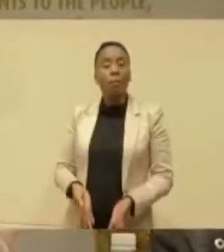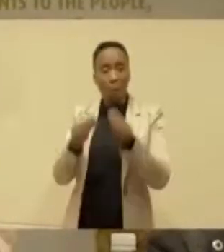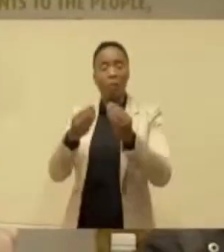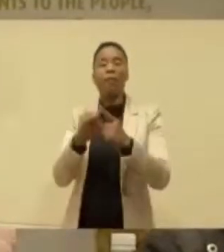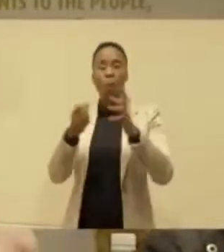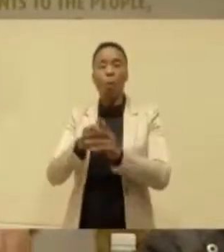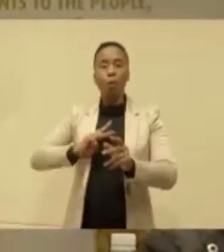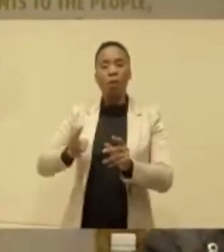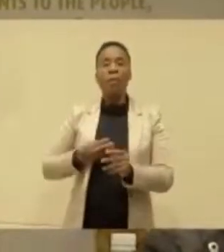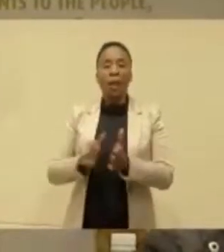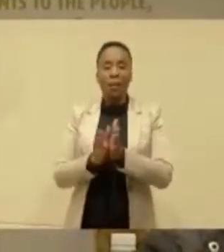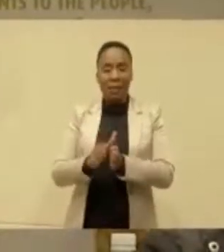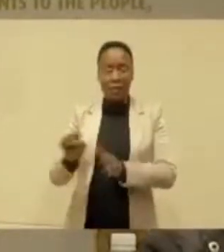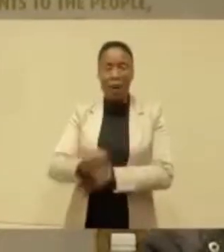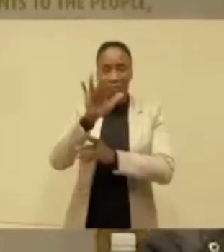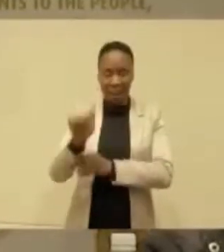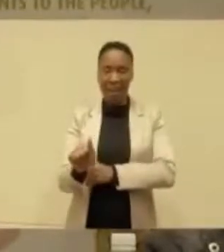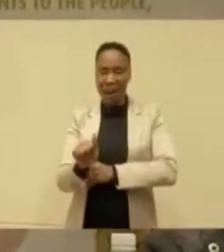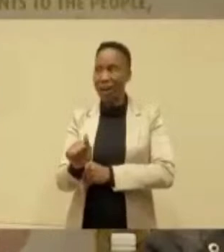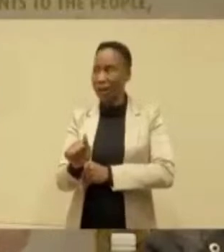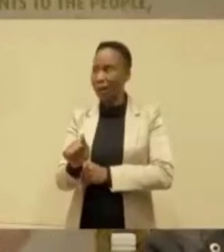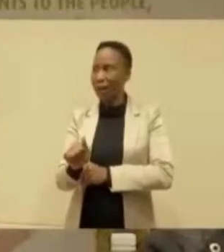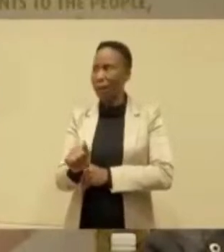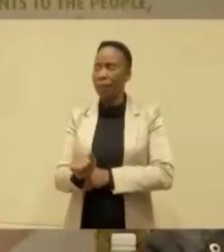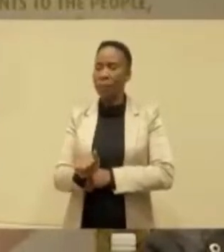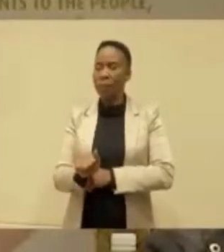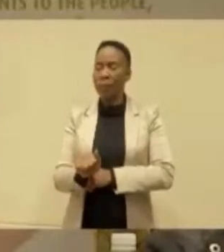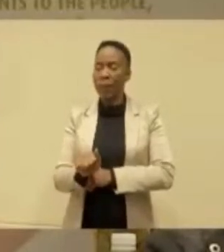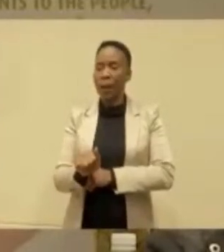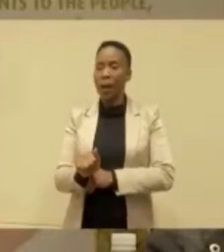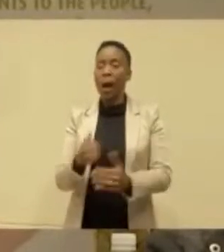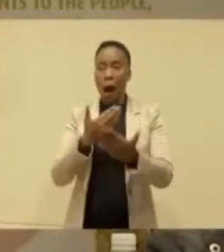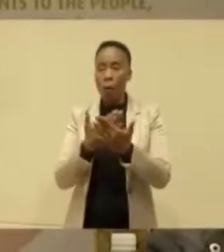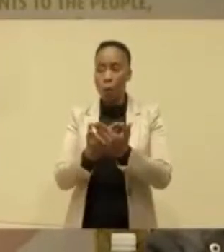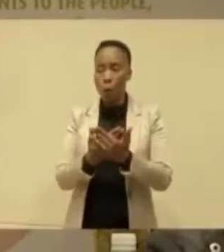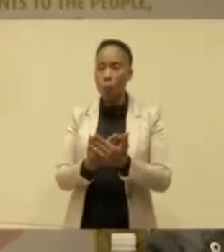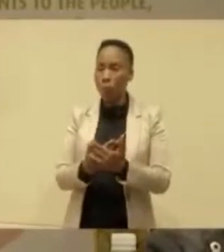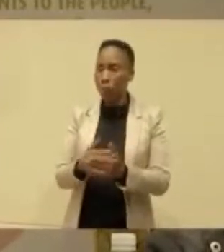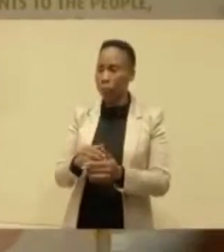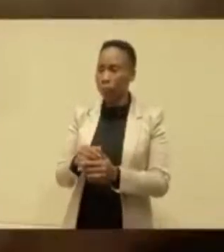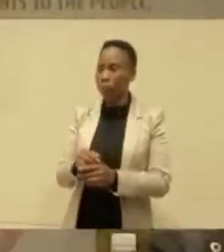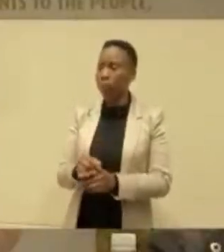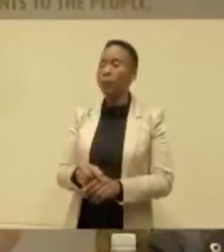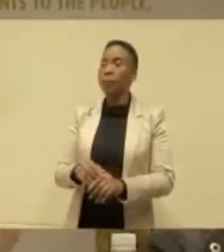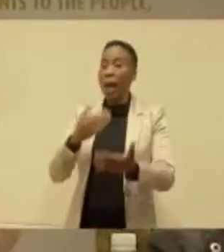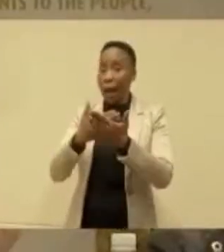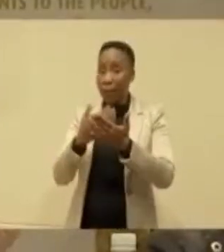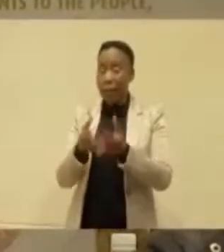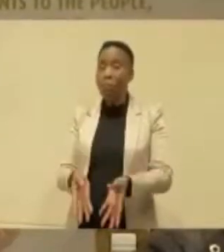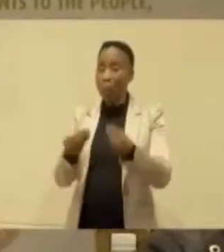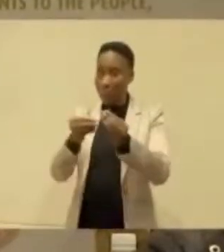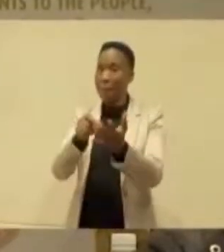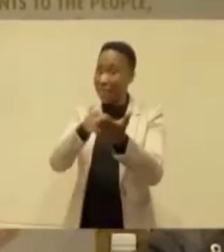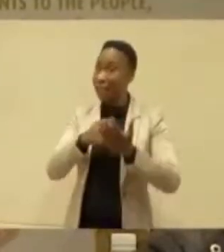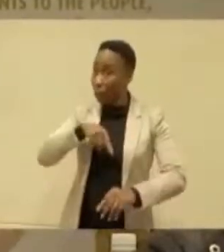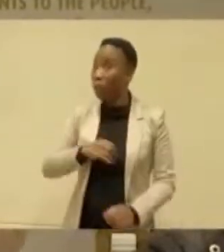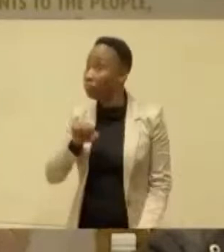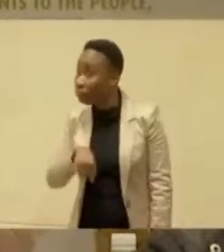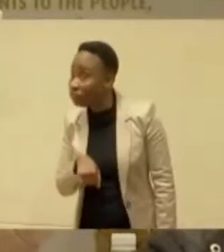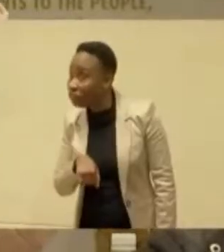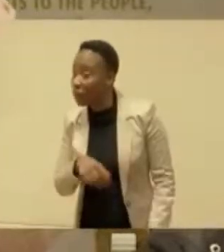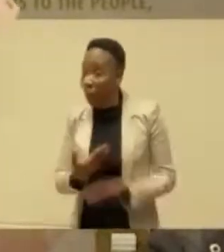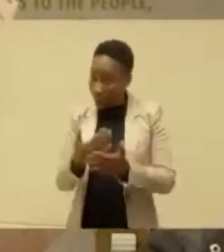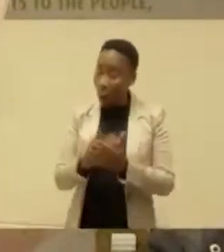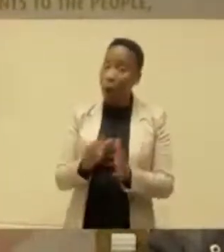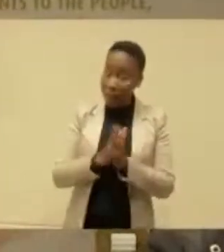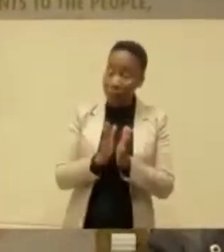quiesy but it kept me quiet but i could because i was carrying your mandate isn't it i was carrying